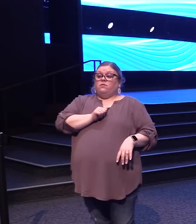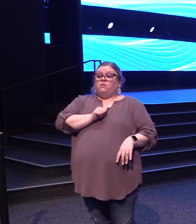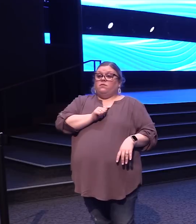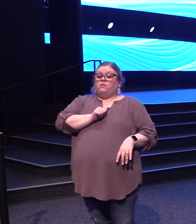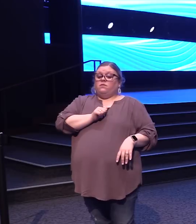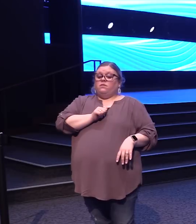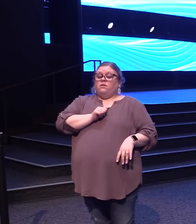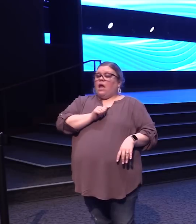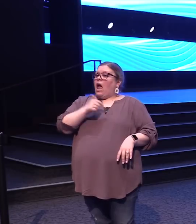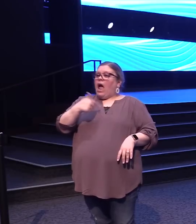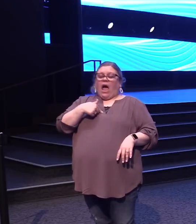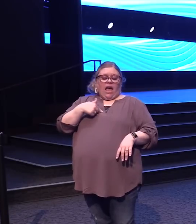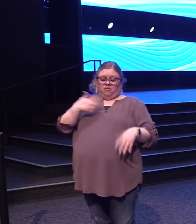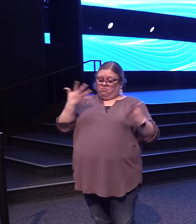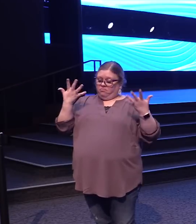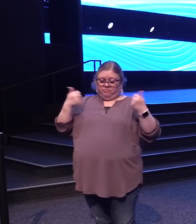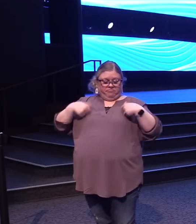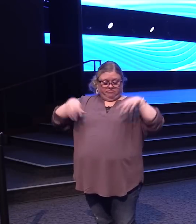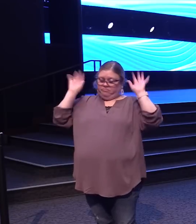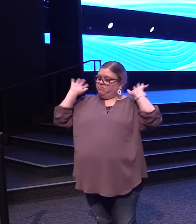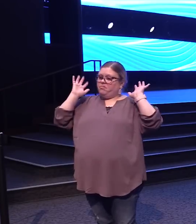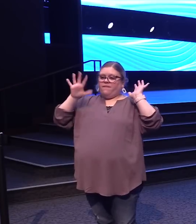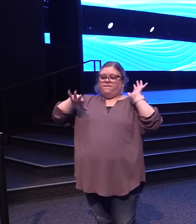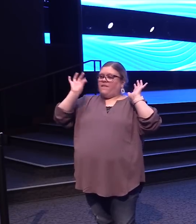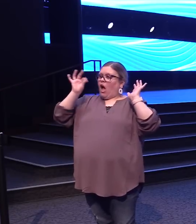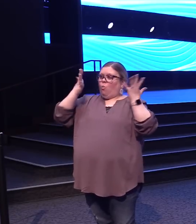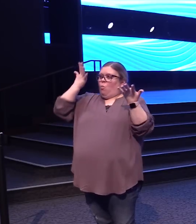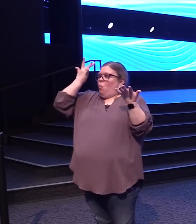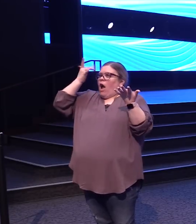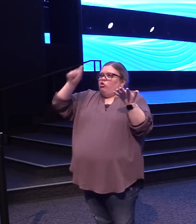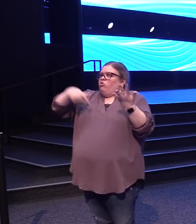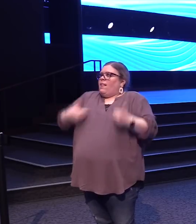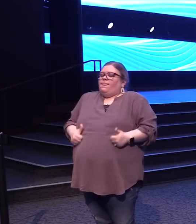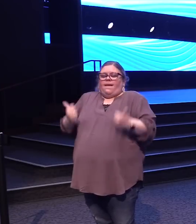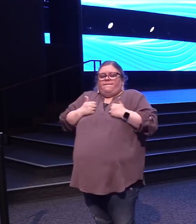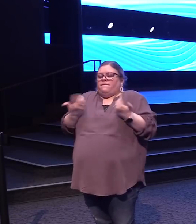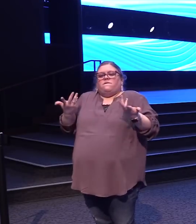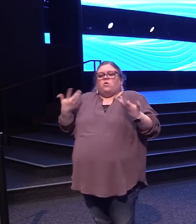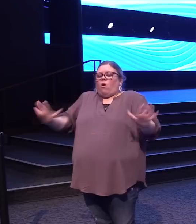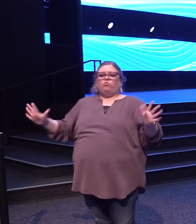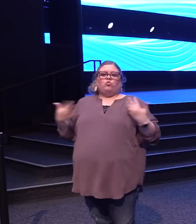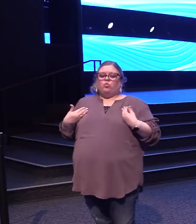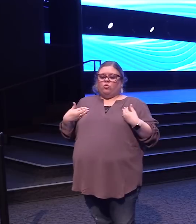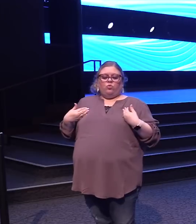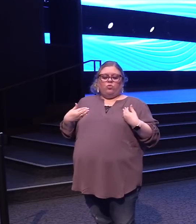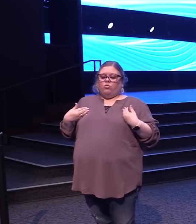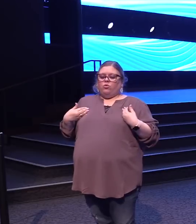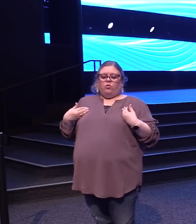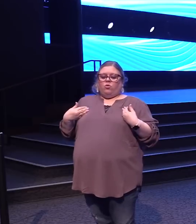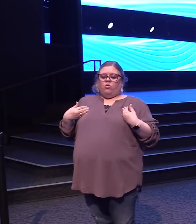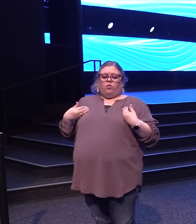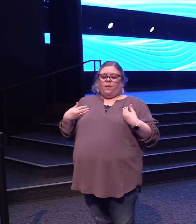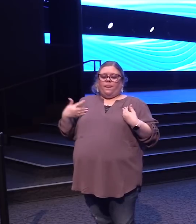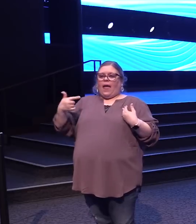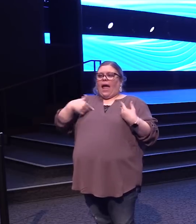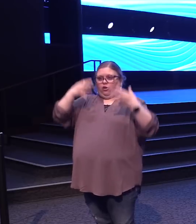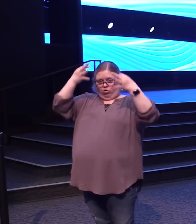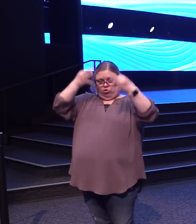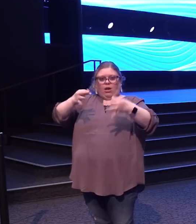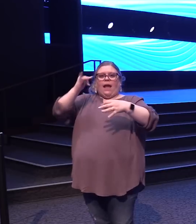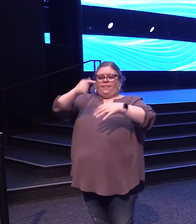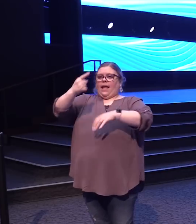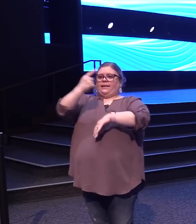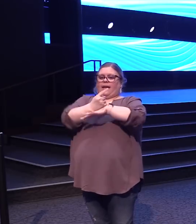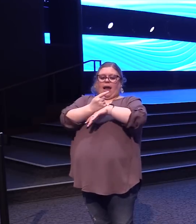I had come to the end of the line. I found no more reason to go on living. And I've chosen that day,